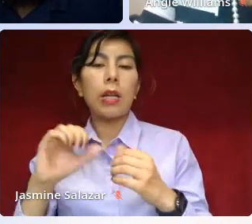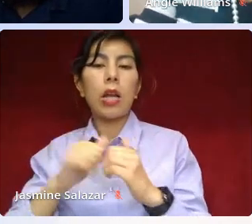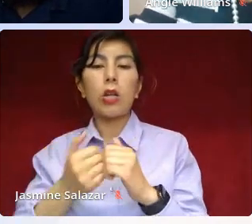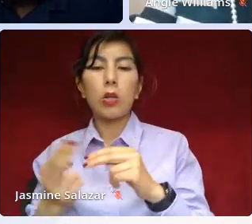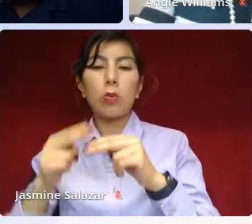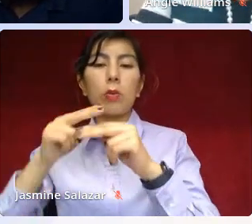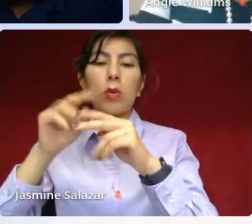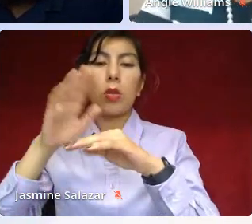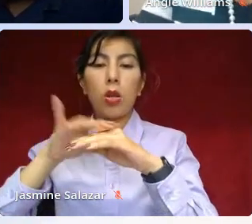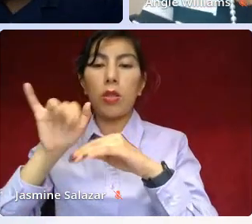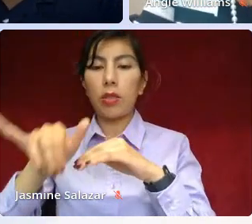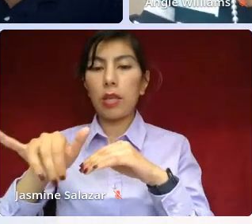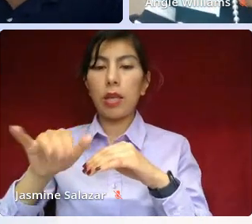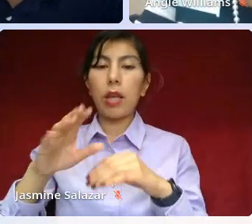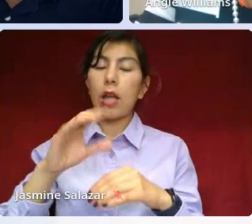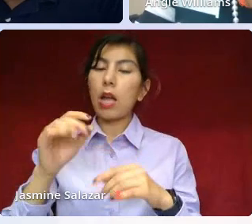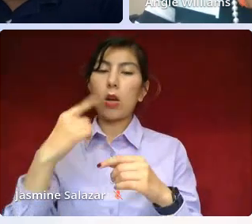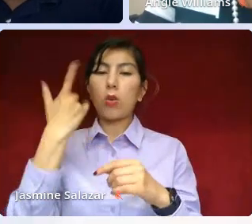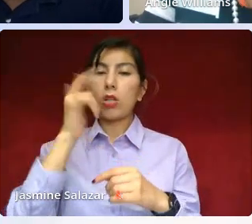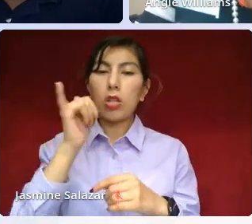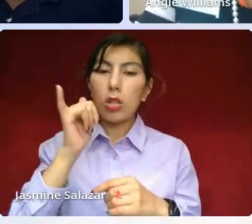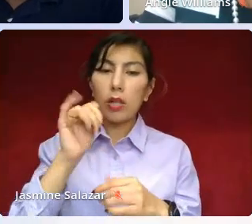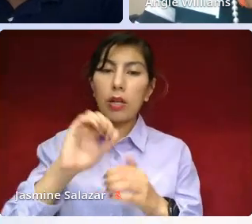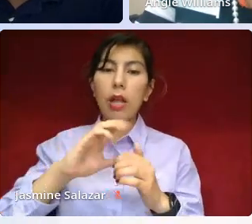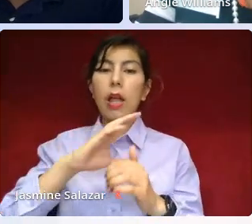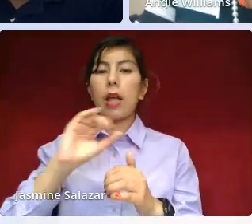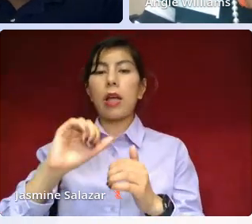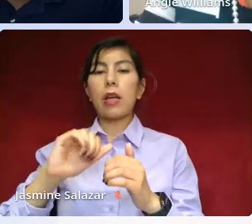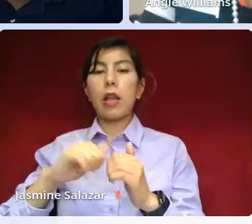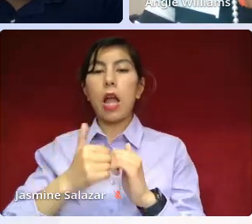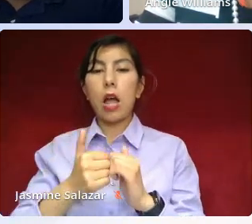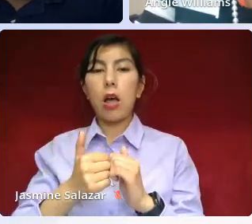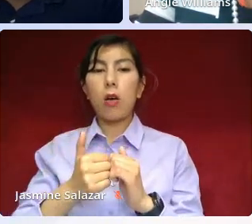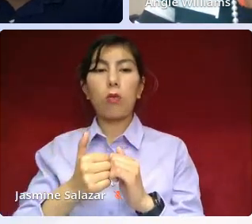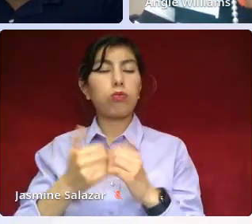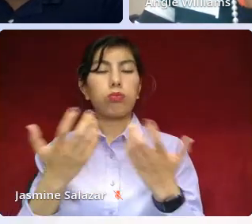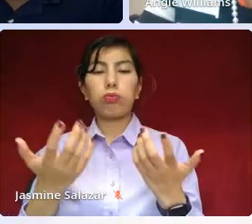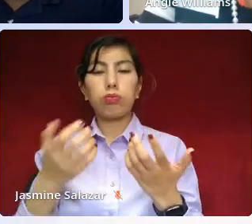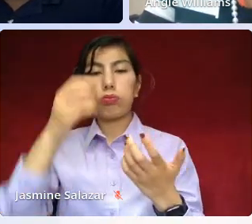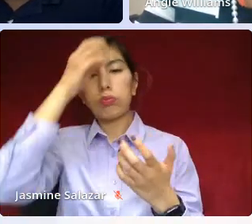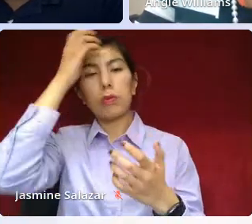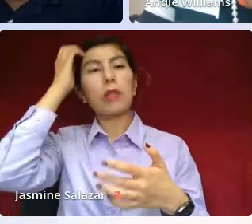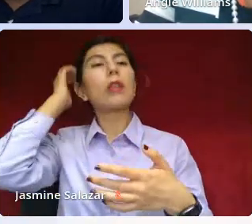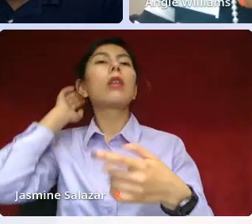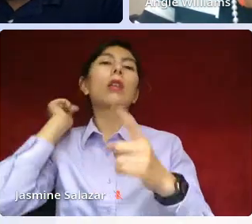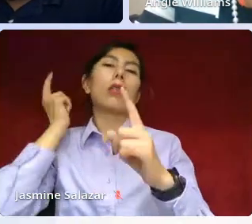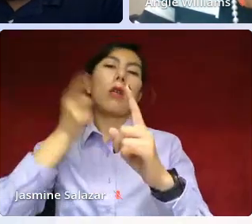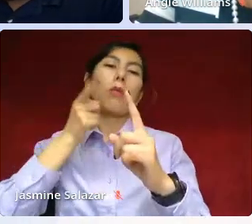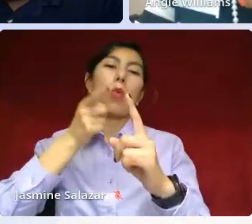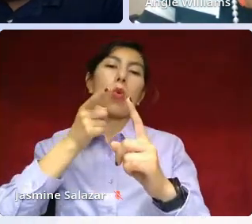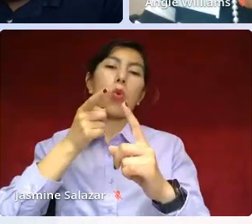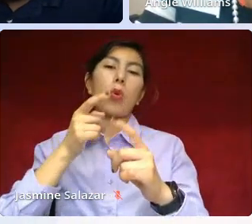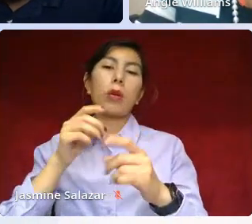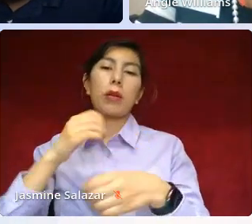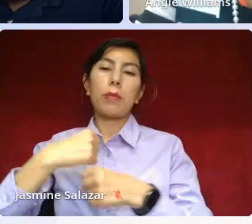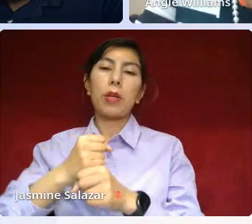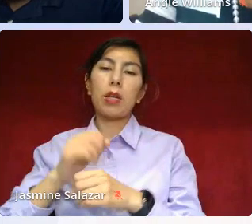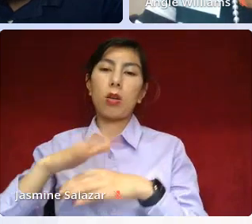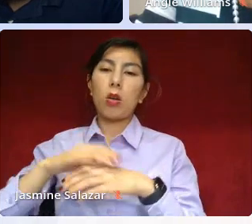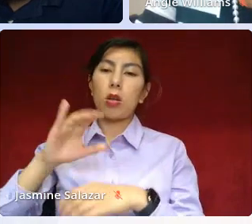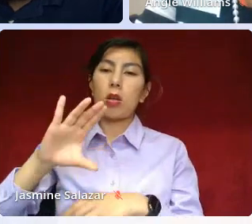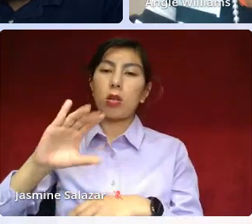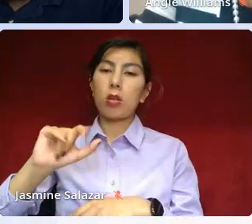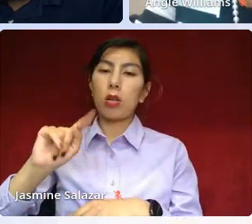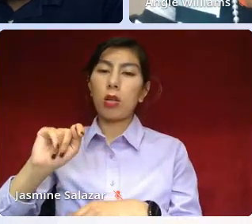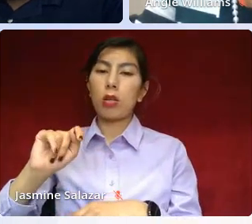that? And what does it look like? And how does it sort of? And there was a point made in the chat that I thought was really a helpful